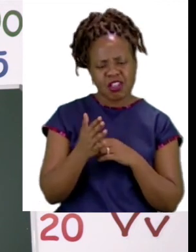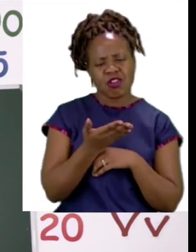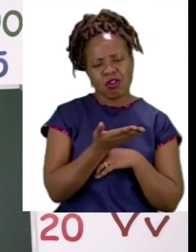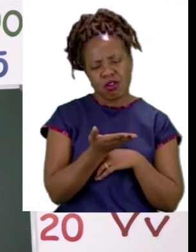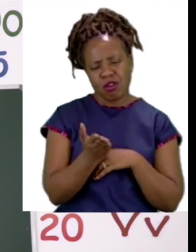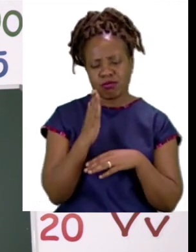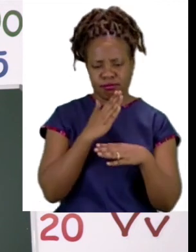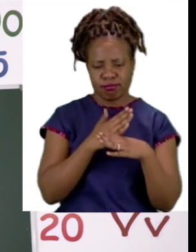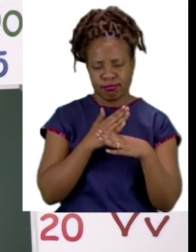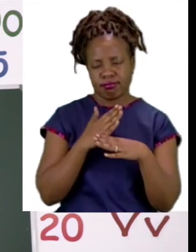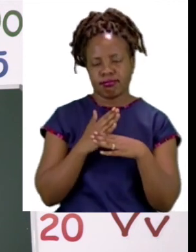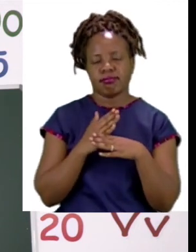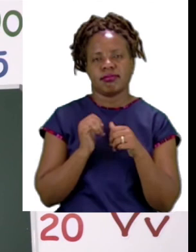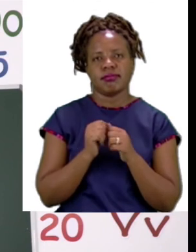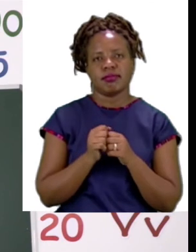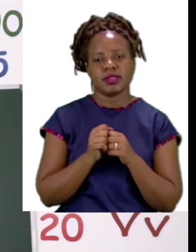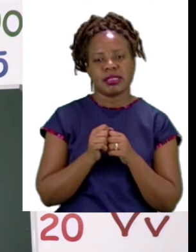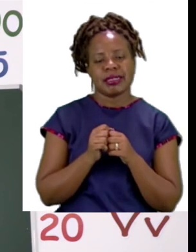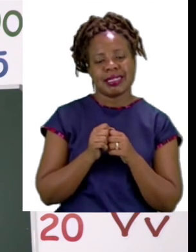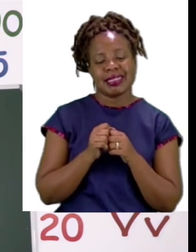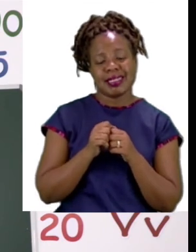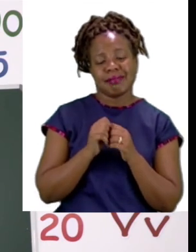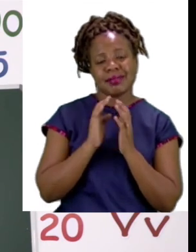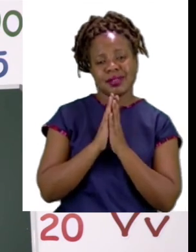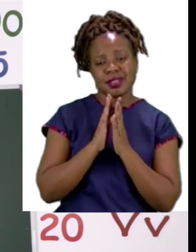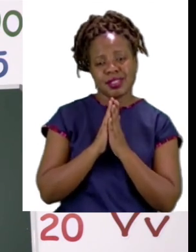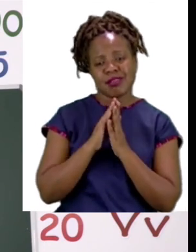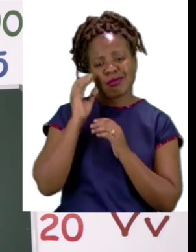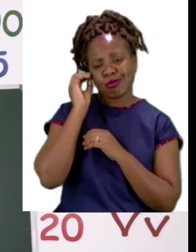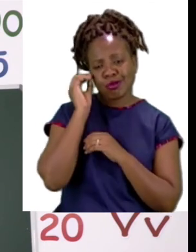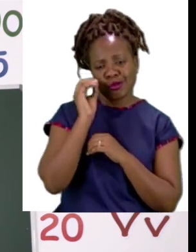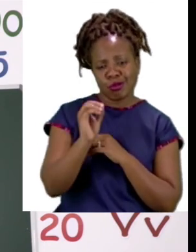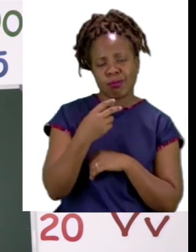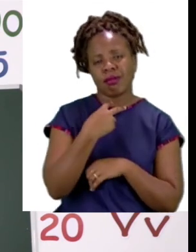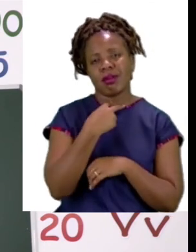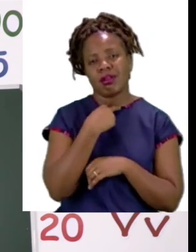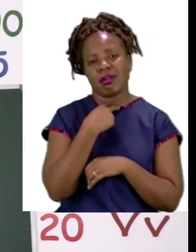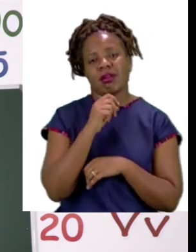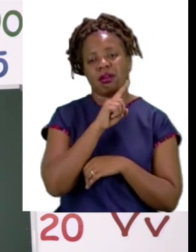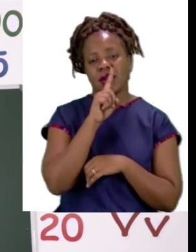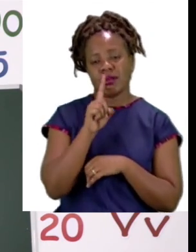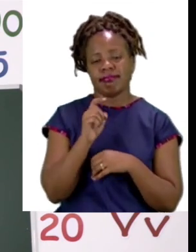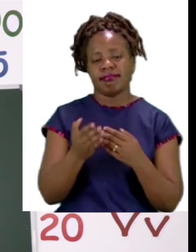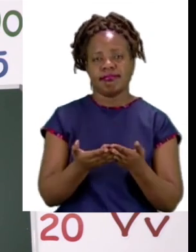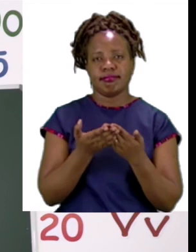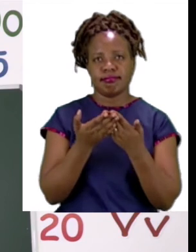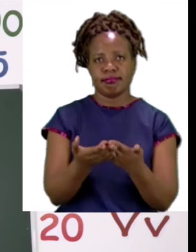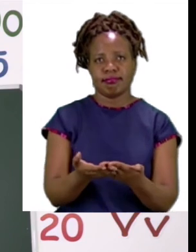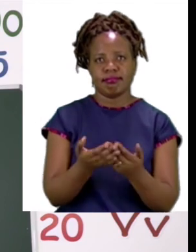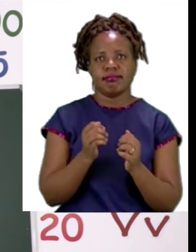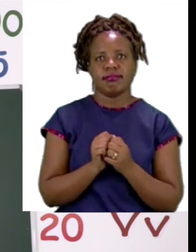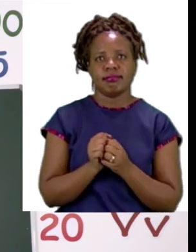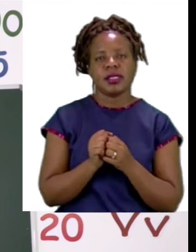exercises. Remember, if you're not sure about something, you can always ask for help. Make sure, though, that you end up doing